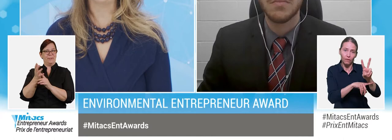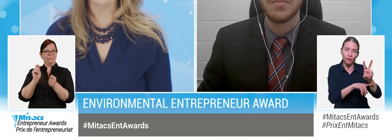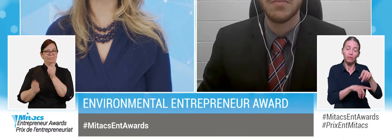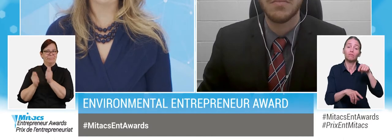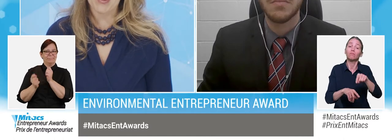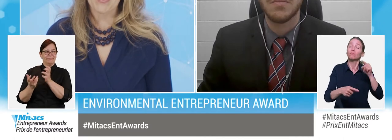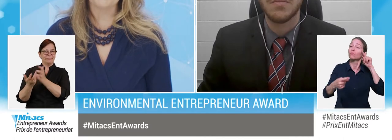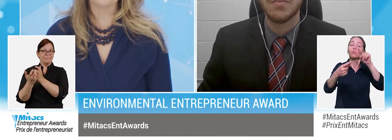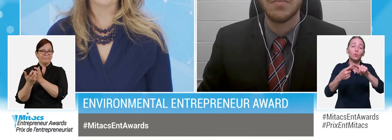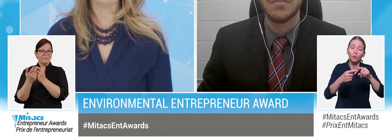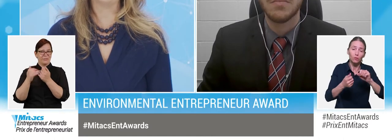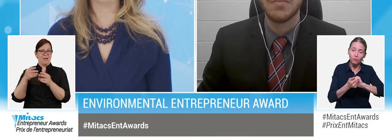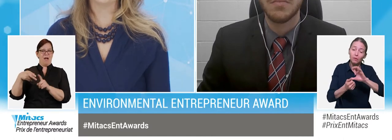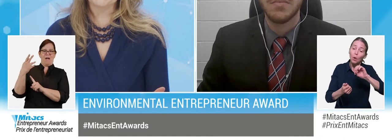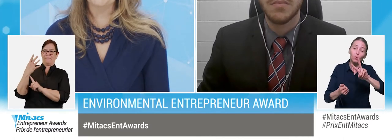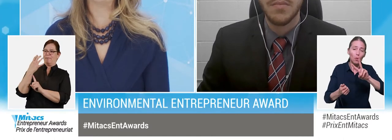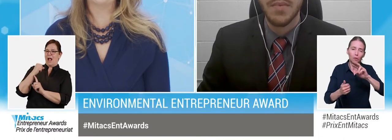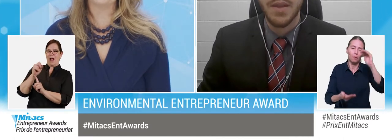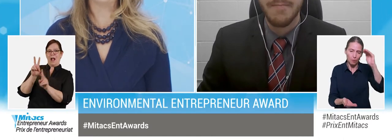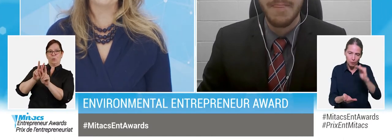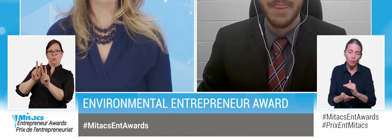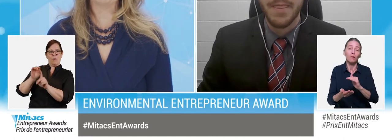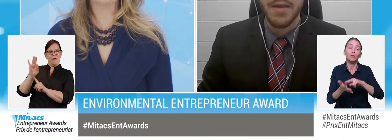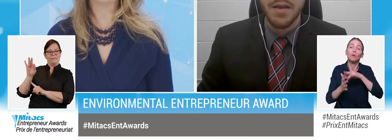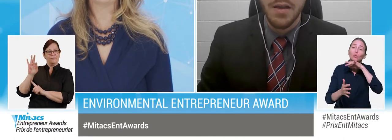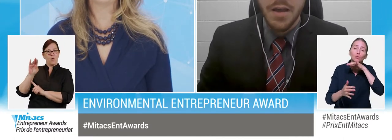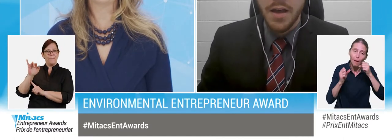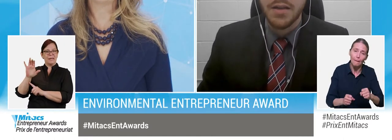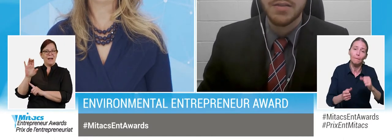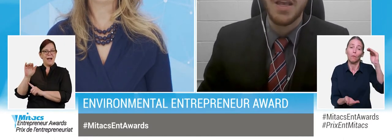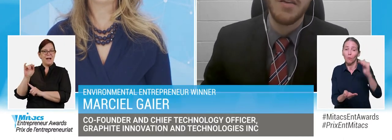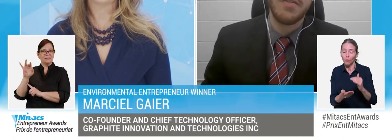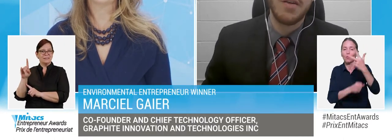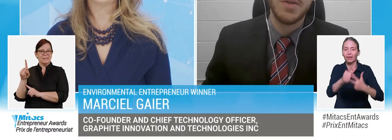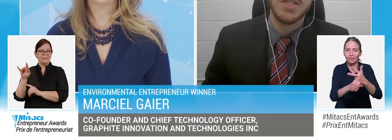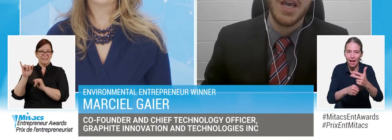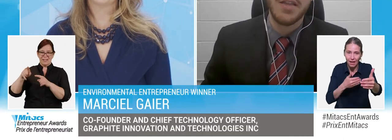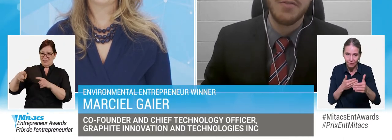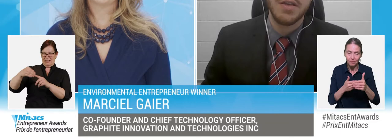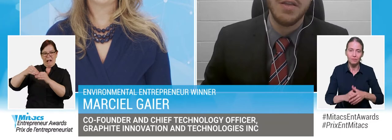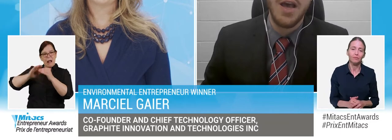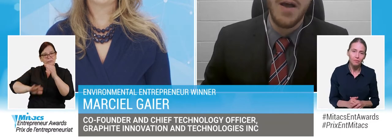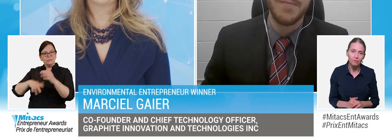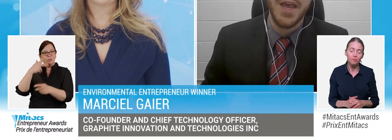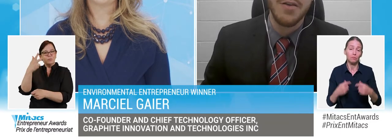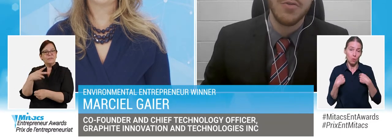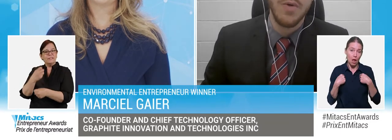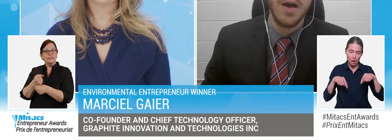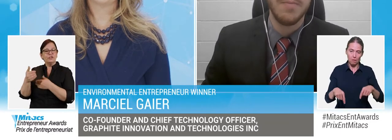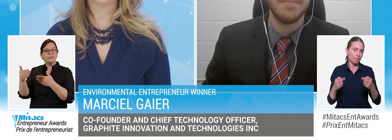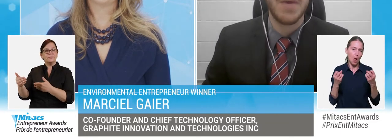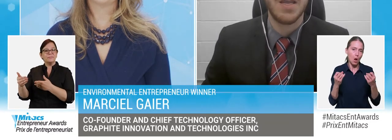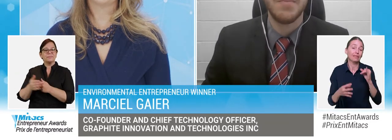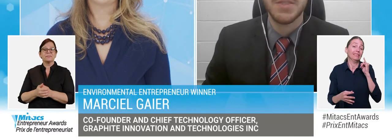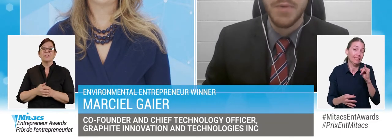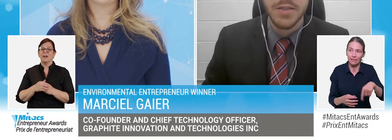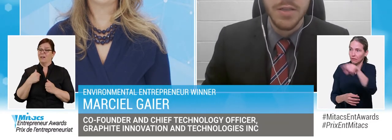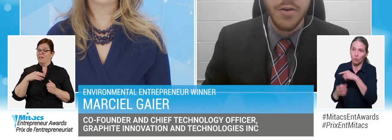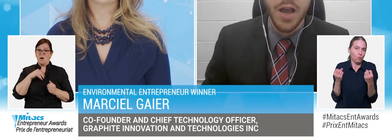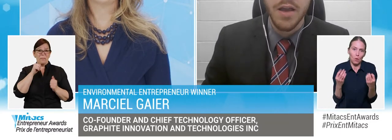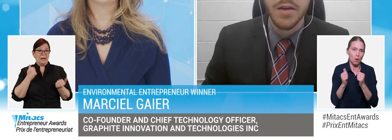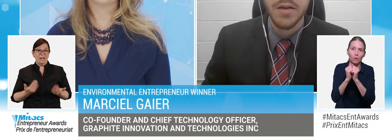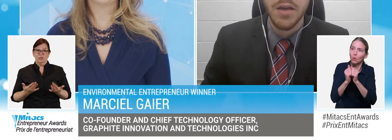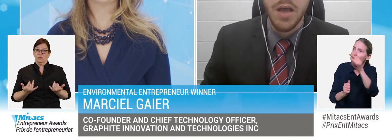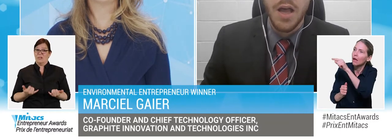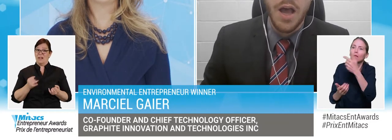the award on behalf of the company. Marcel, over to you. Thank you very much, Catherine. Hello, my name is